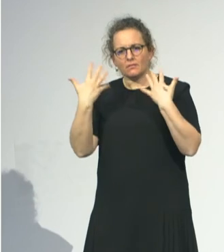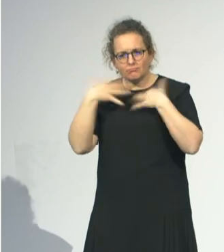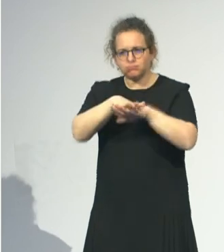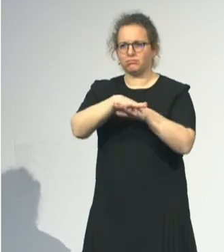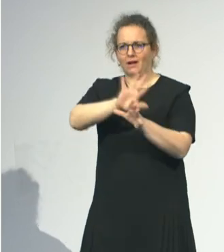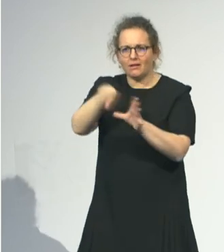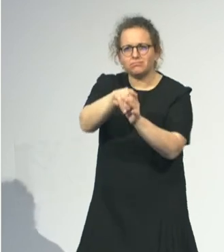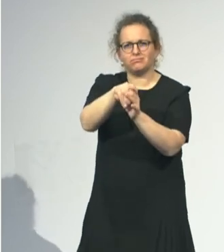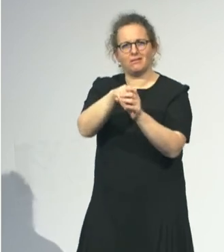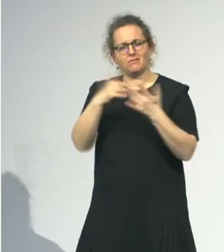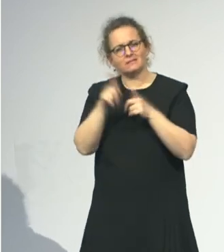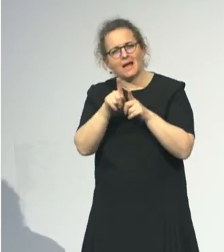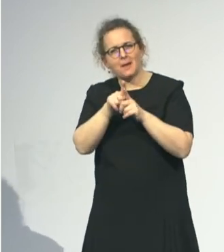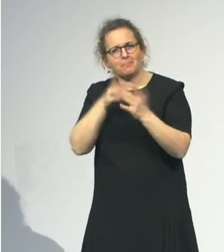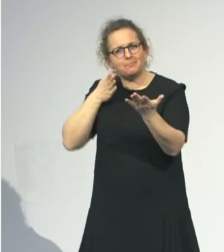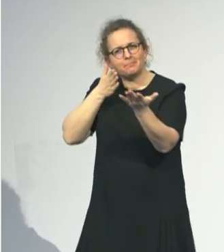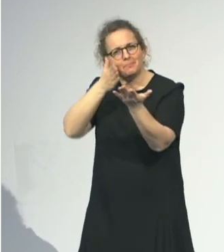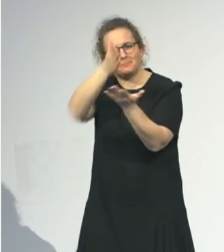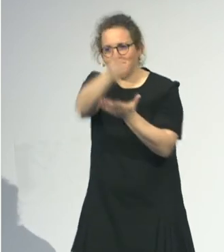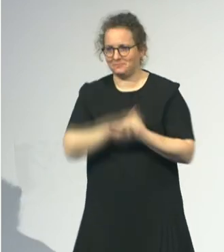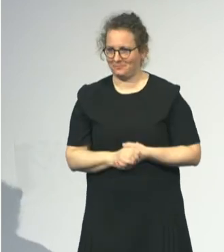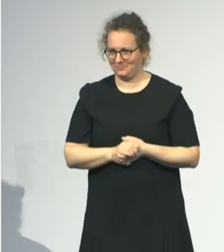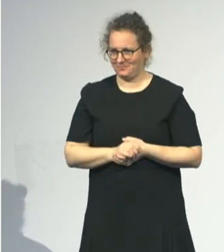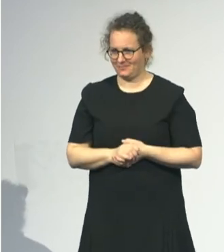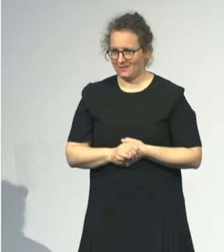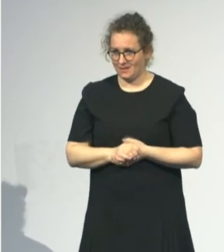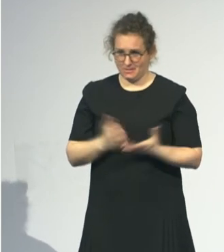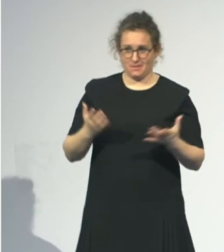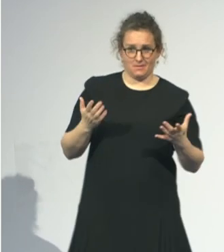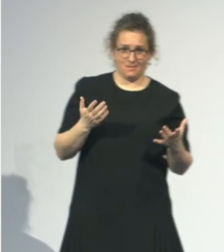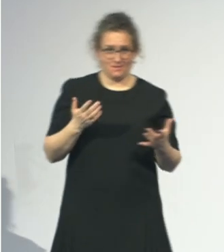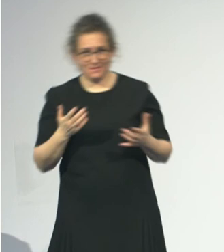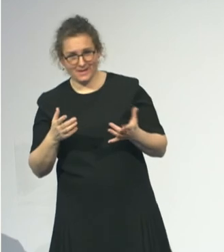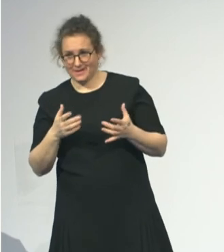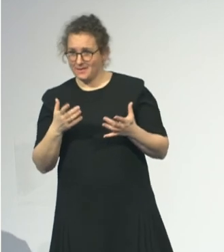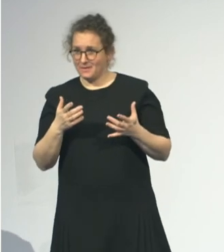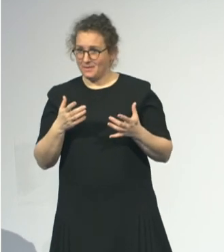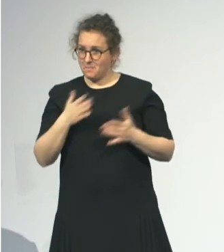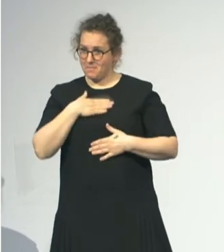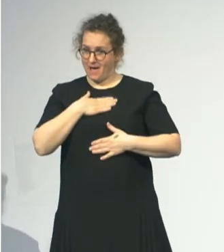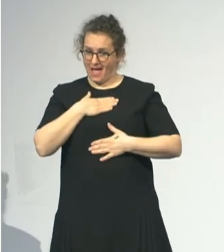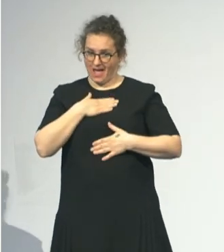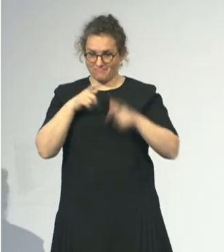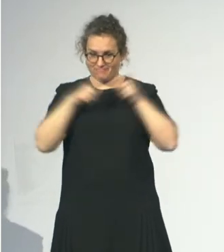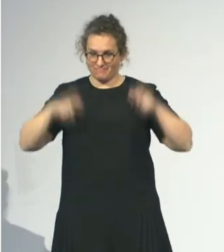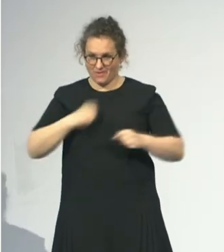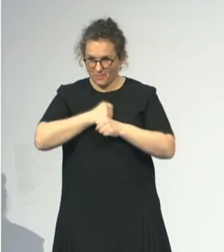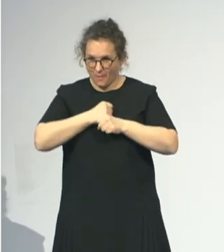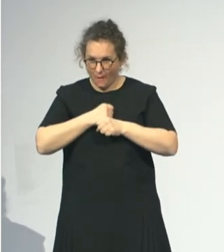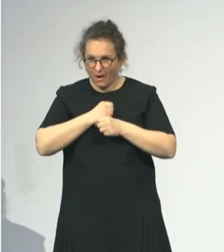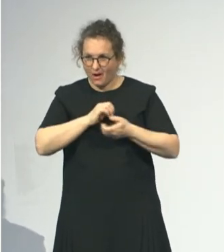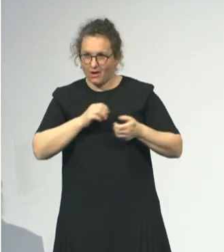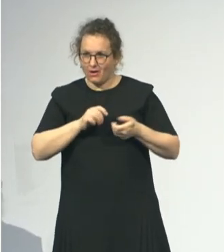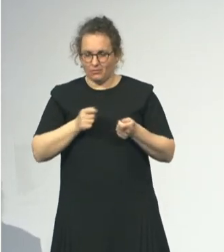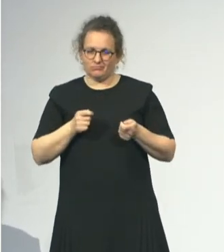mobilization, helping this group, this Fundación Descubre Me, to take people, many